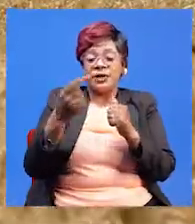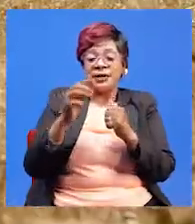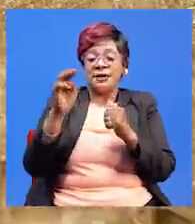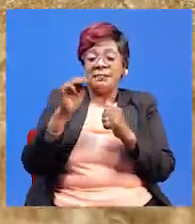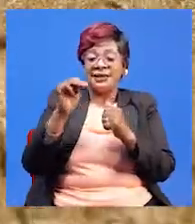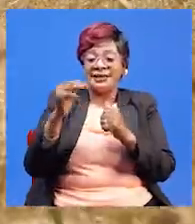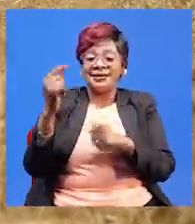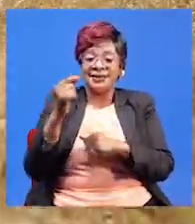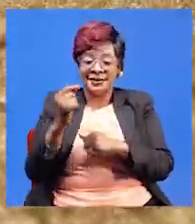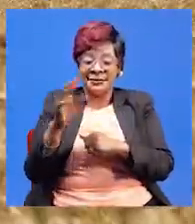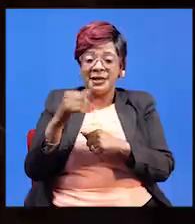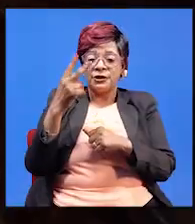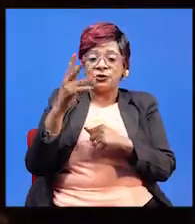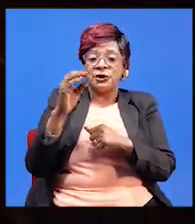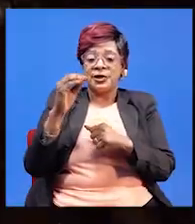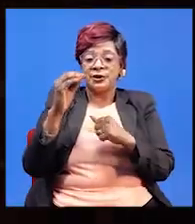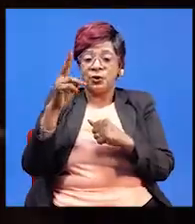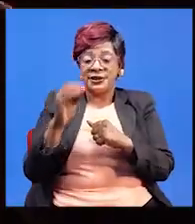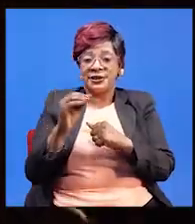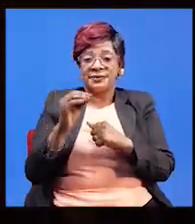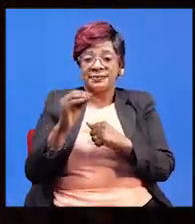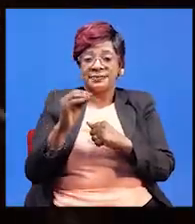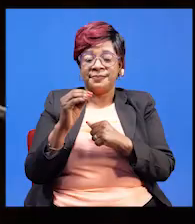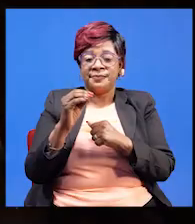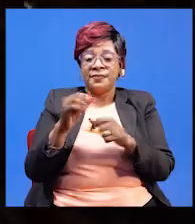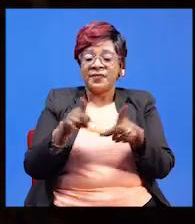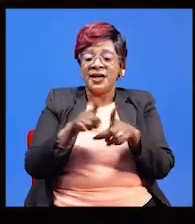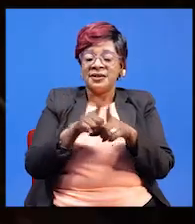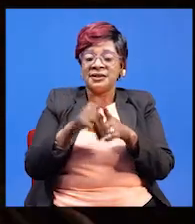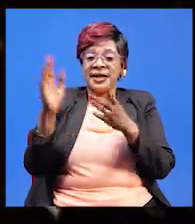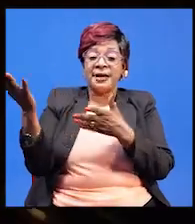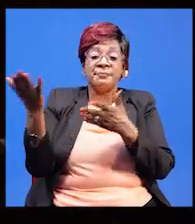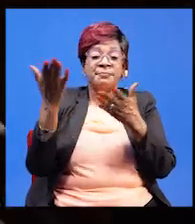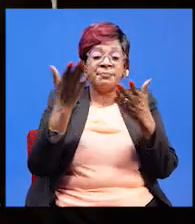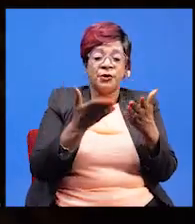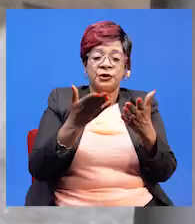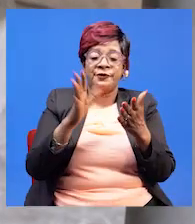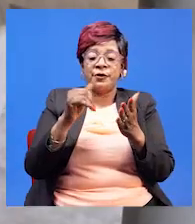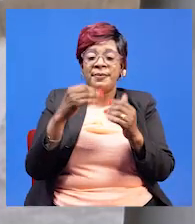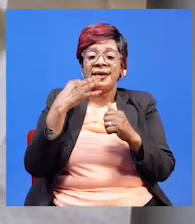180,000 metric tons by 2020, while imports surged from